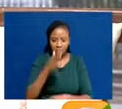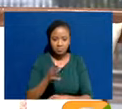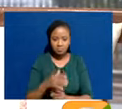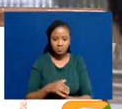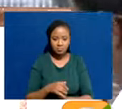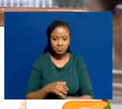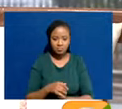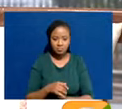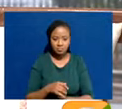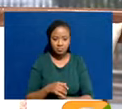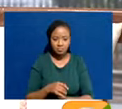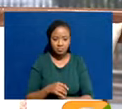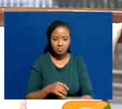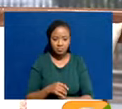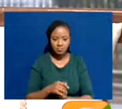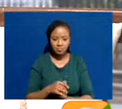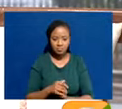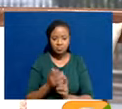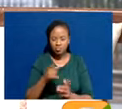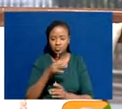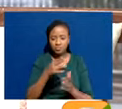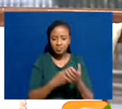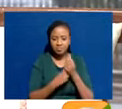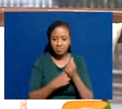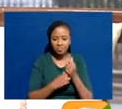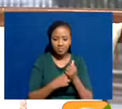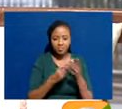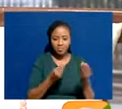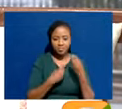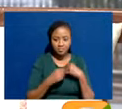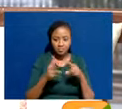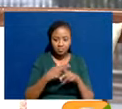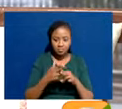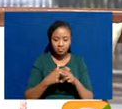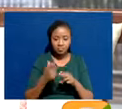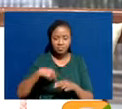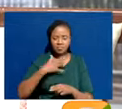So the contractor should be handing it over to us soon. So to open it to the public.